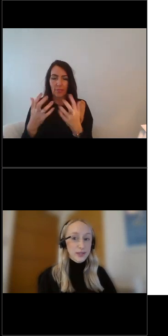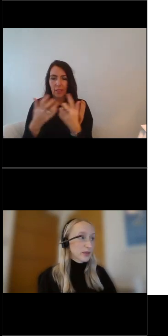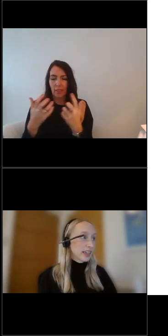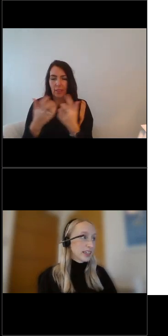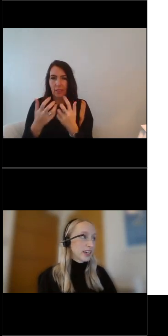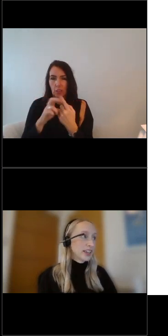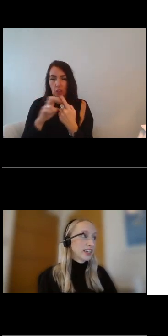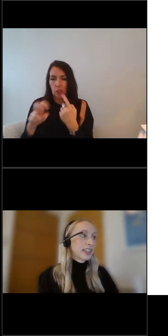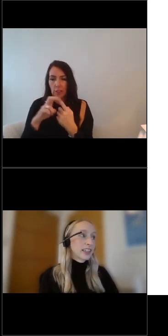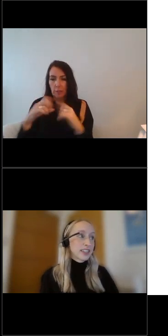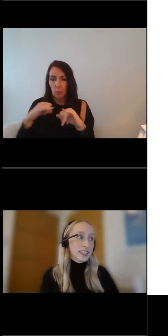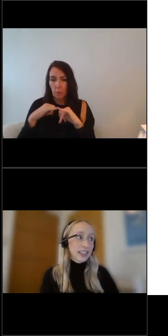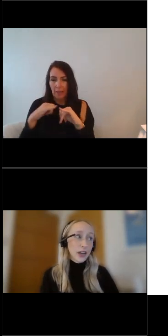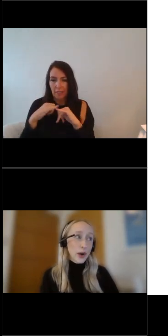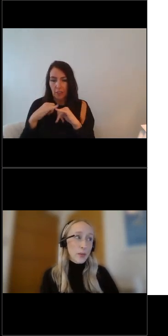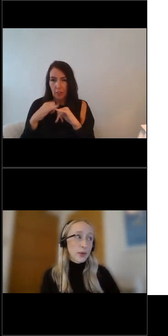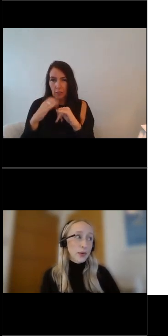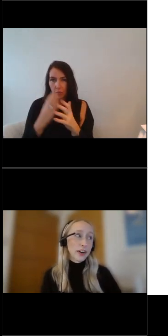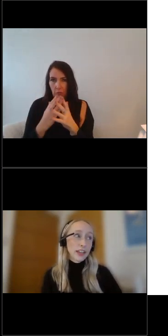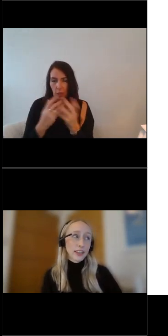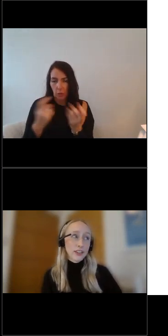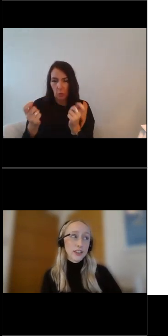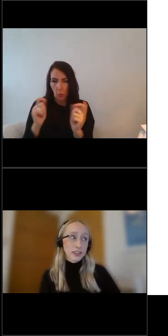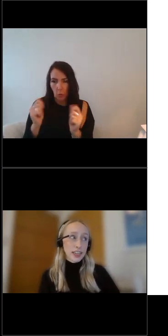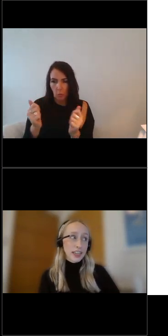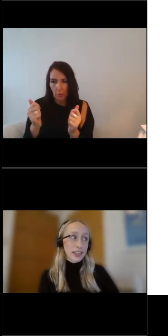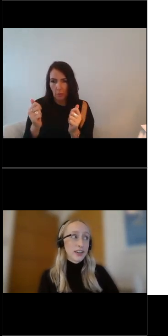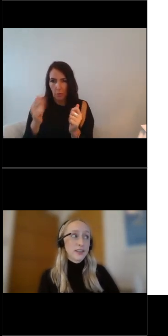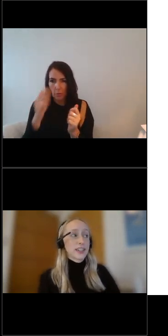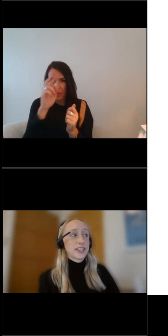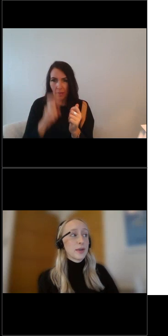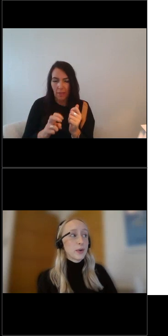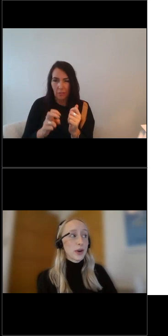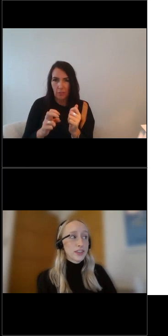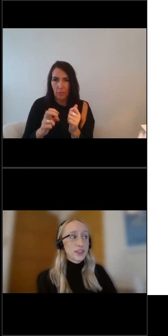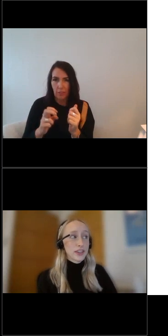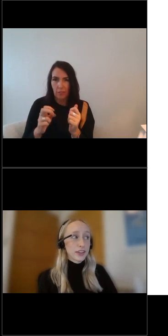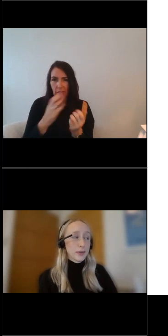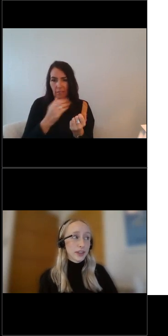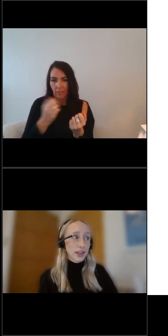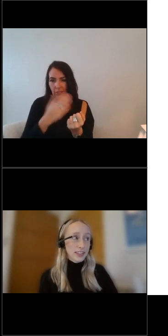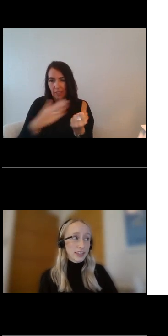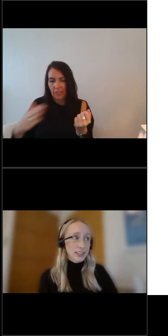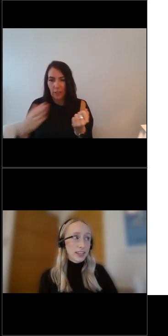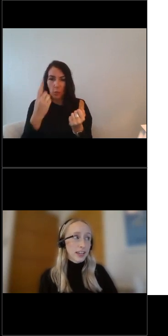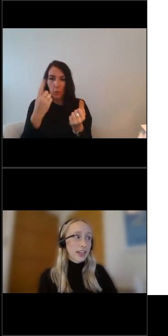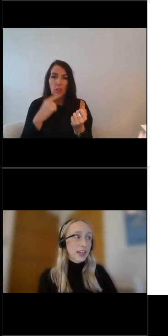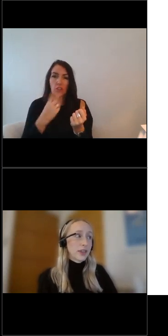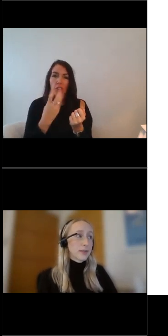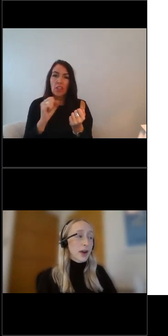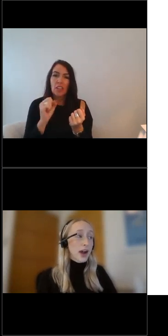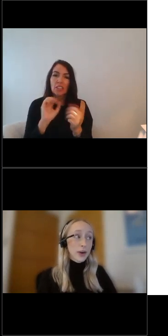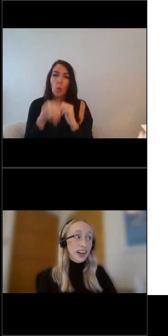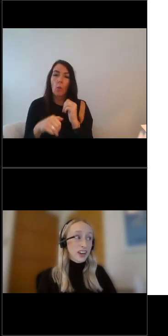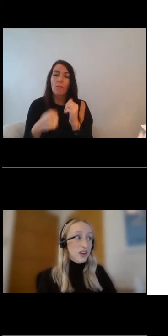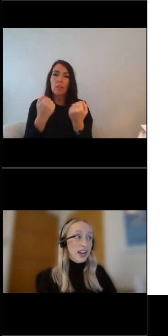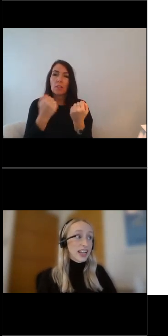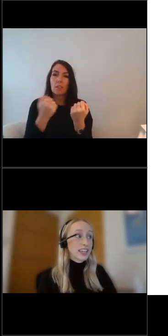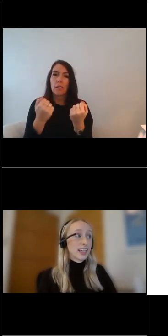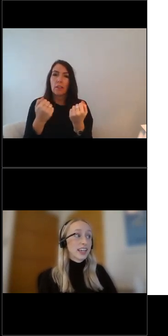transport manager logistically cope with all electric fleet, for example, 130 plus, if there is a power